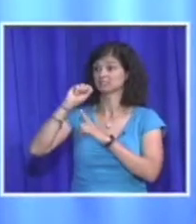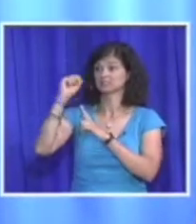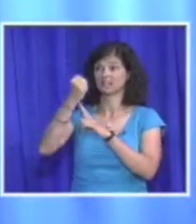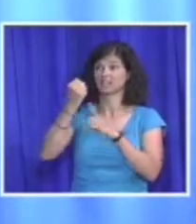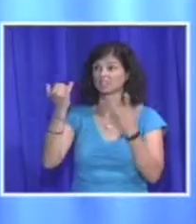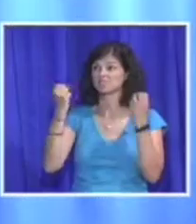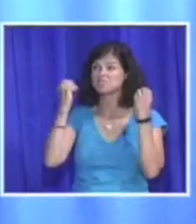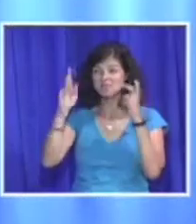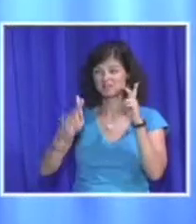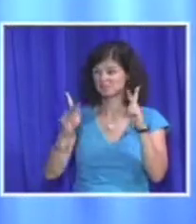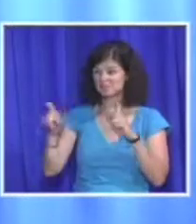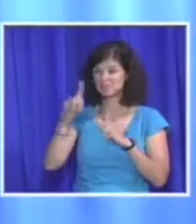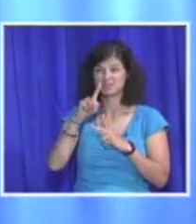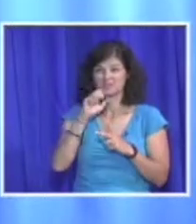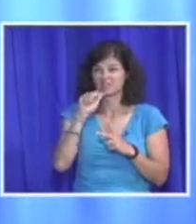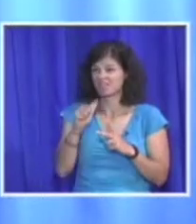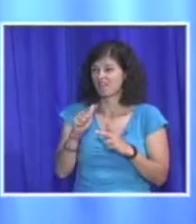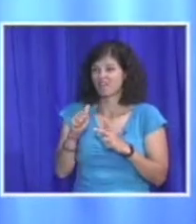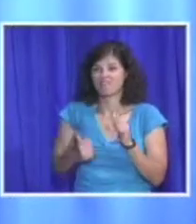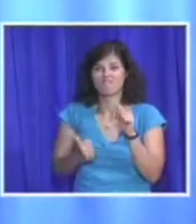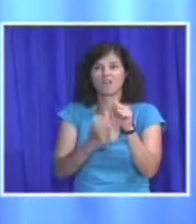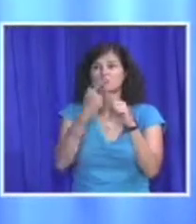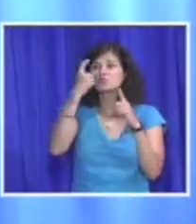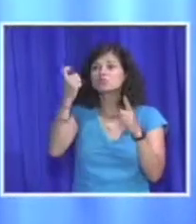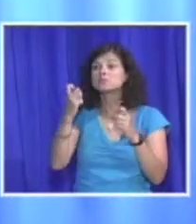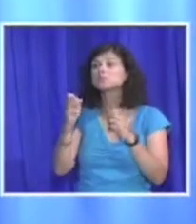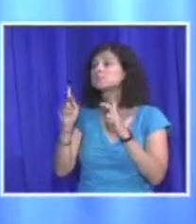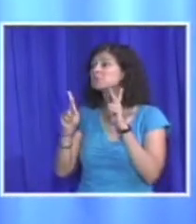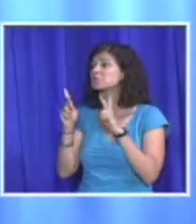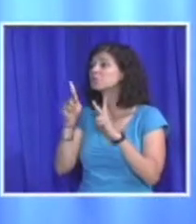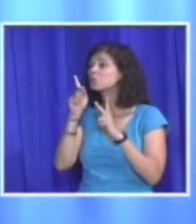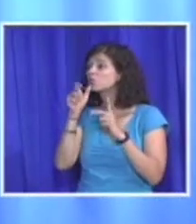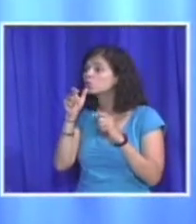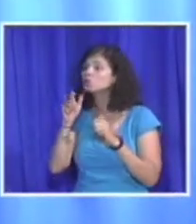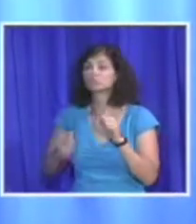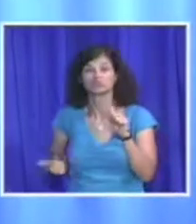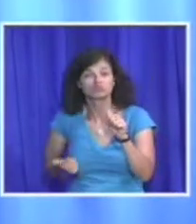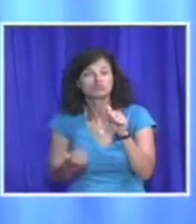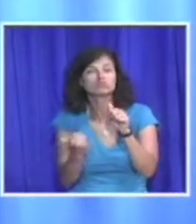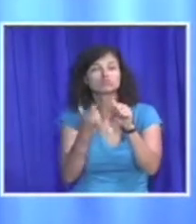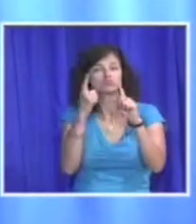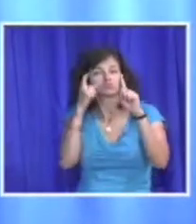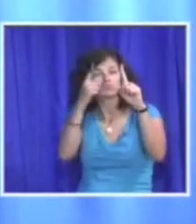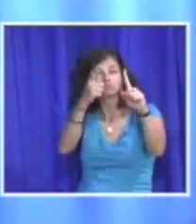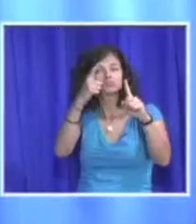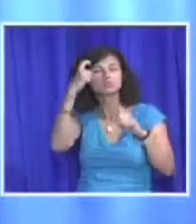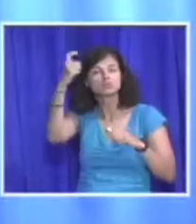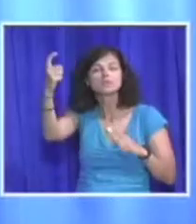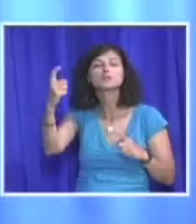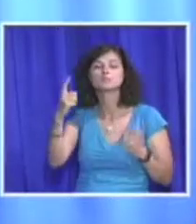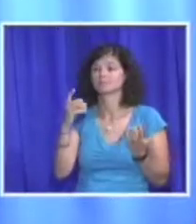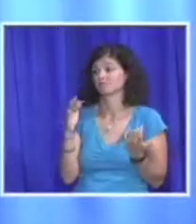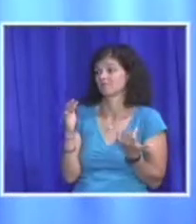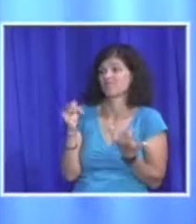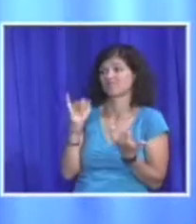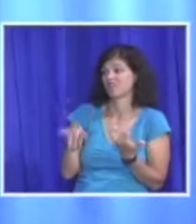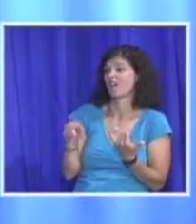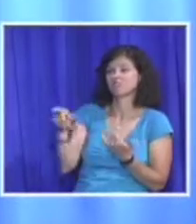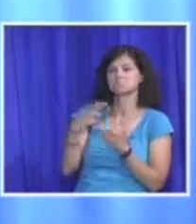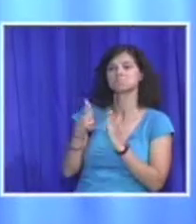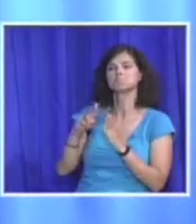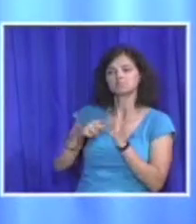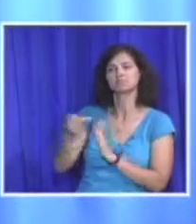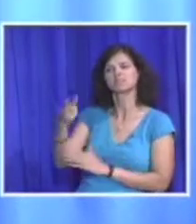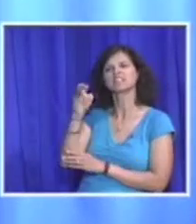so many people don't, anybody who chases after something they really want to do or something they believe in, um, in their own right to me is, is a hero.